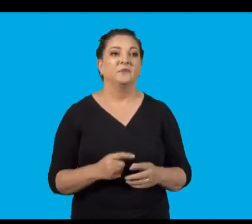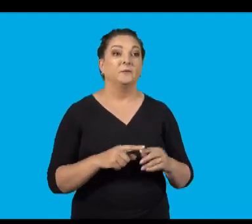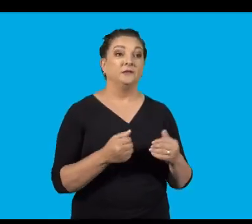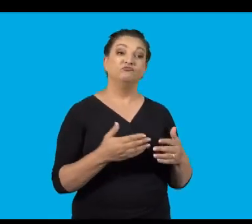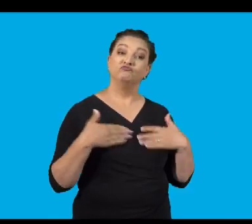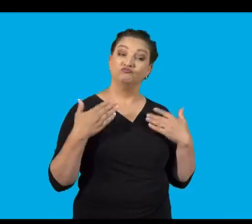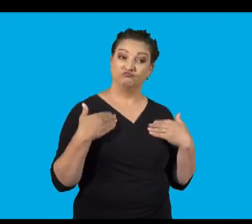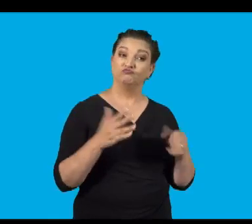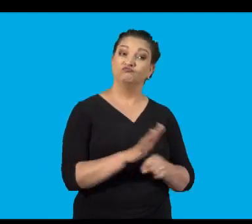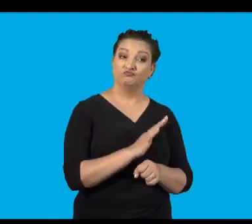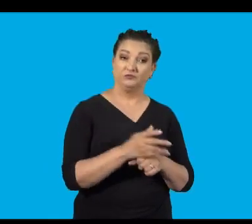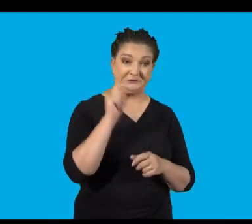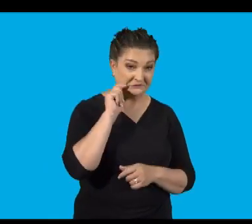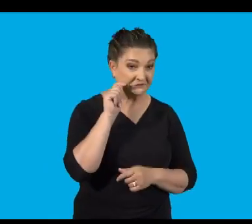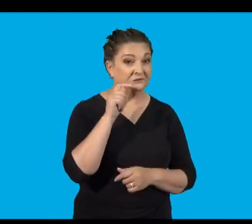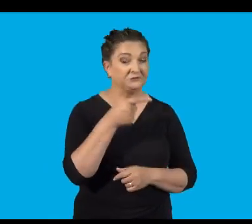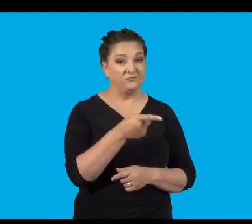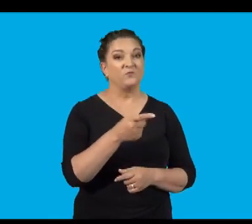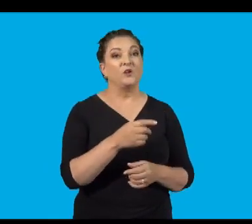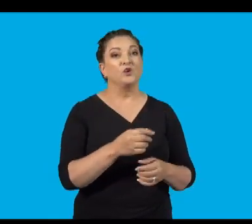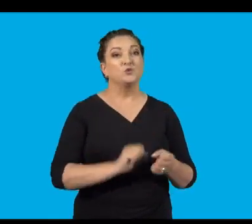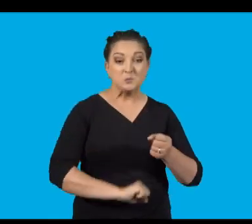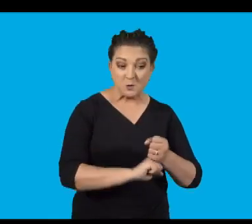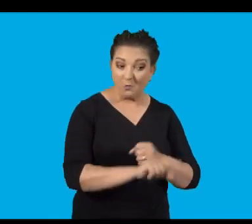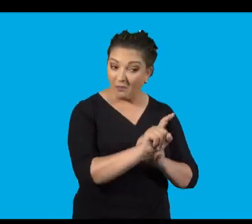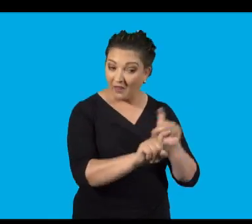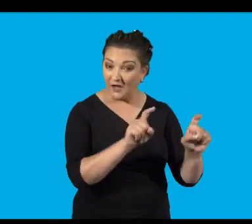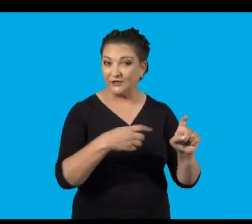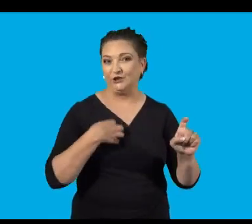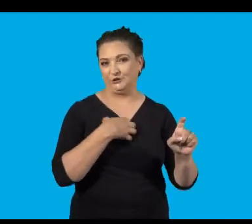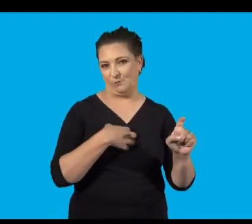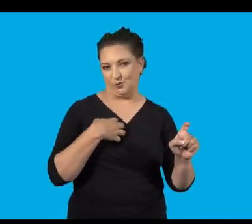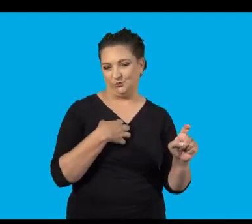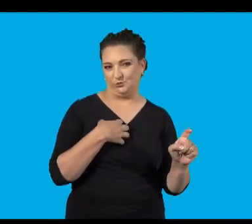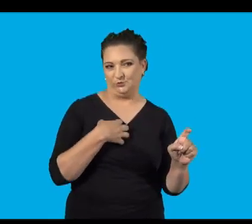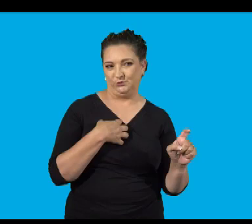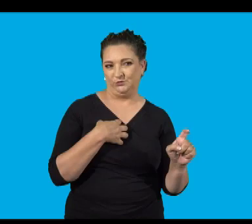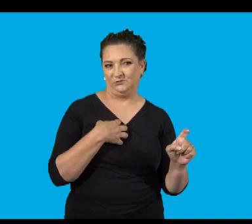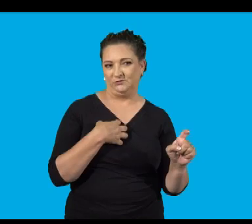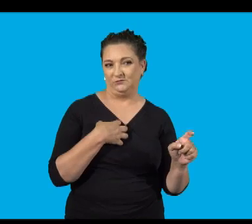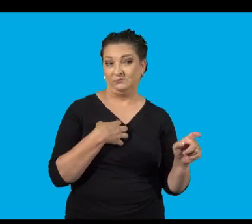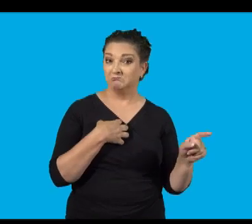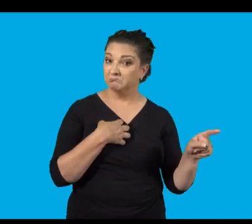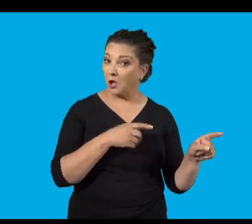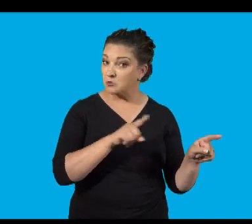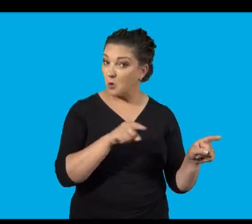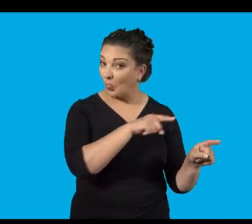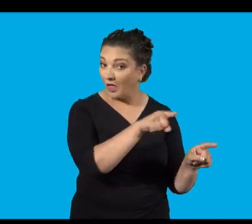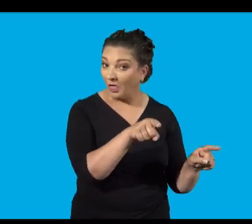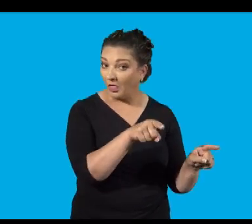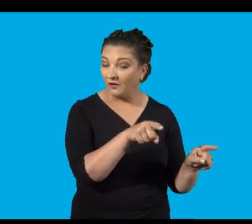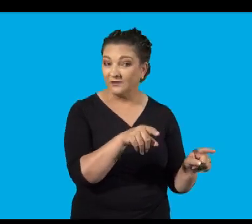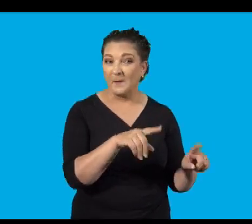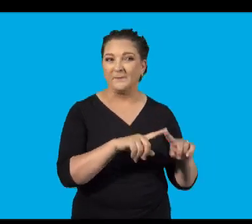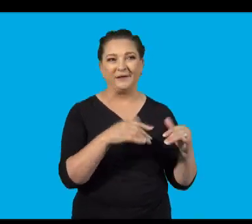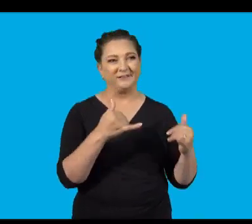let's see. Grateful teenagers also tend to support others emotionally, and in our response we see